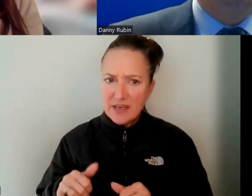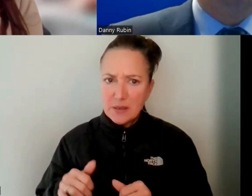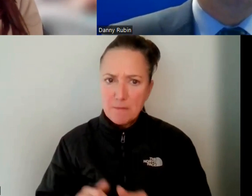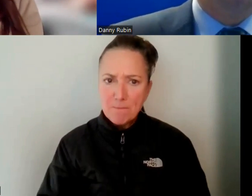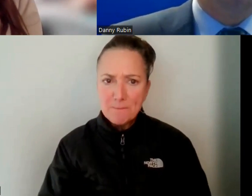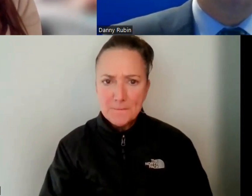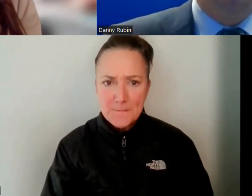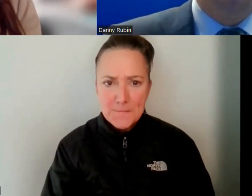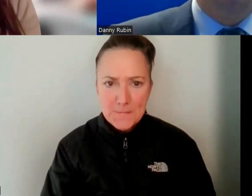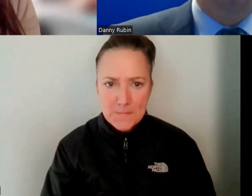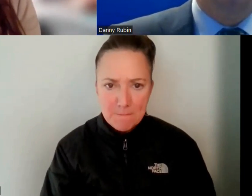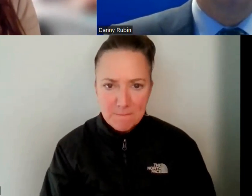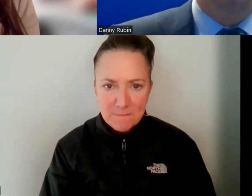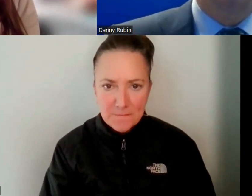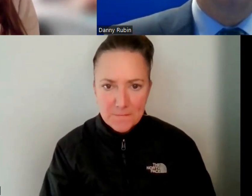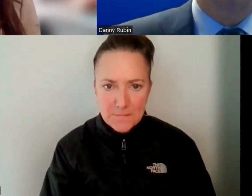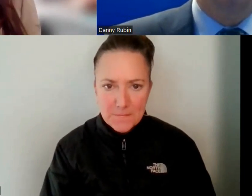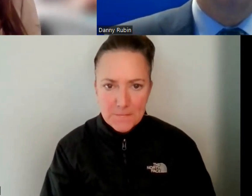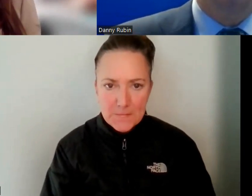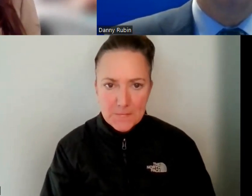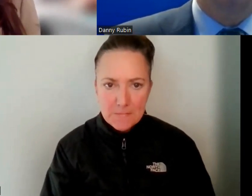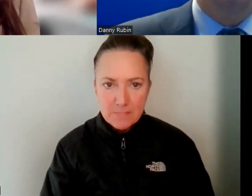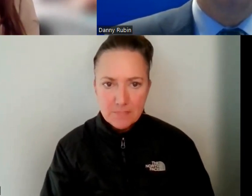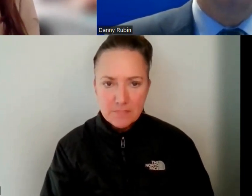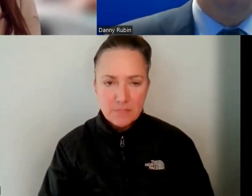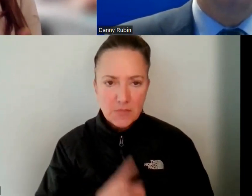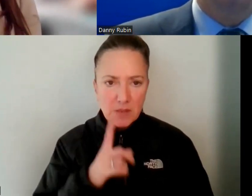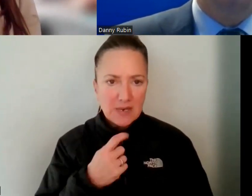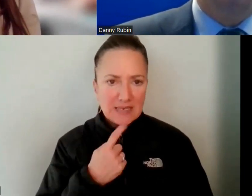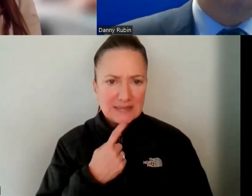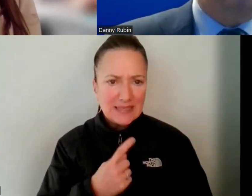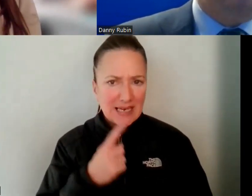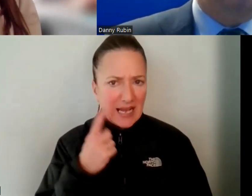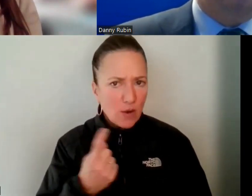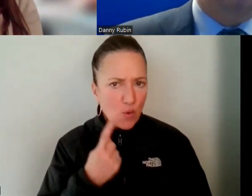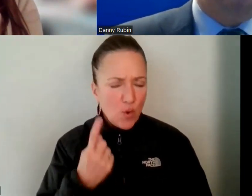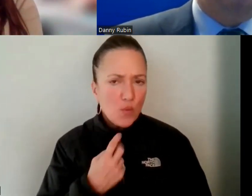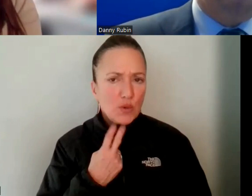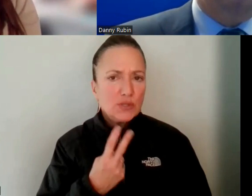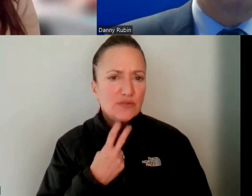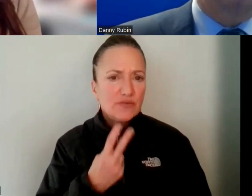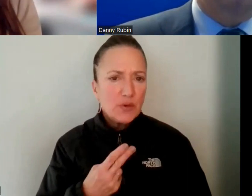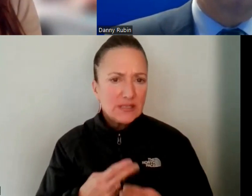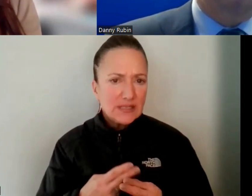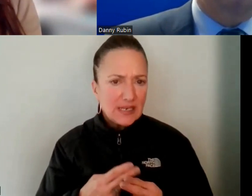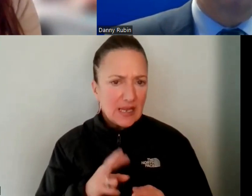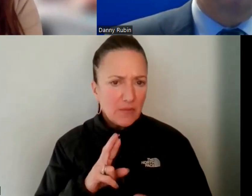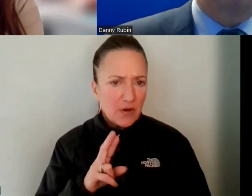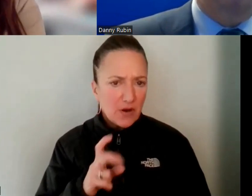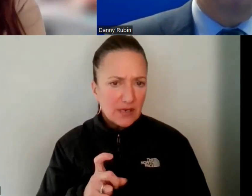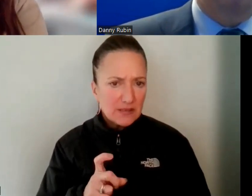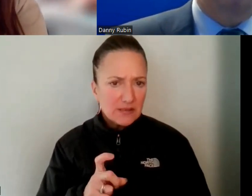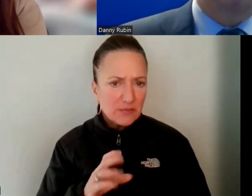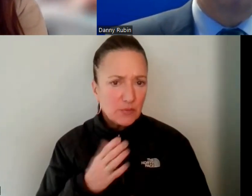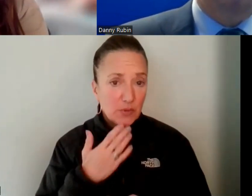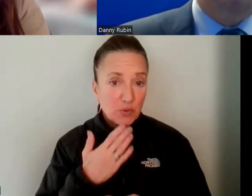that yes, you are supposed to do that because I do that with every patient. Now we had a good conversation, but now it was time